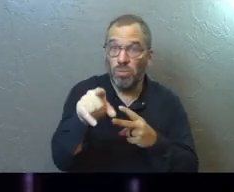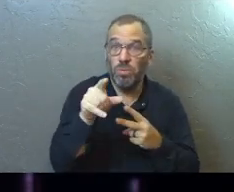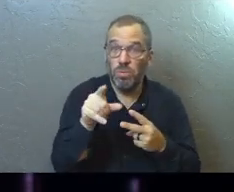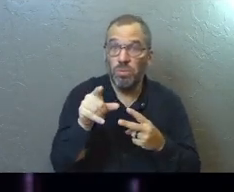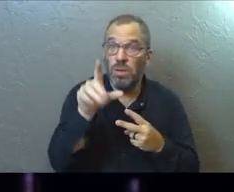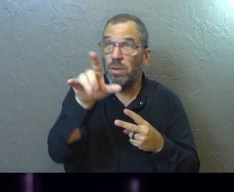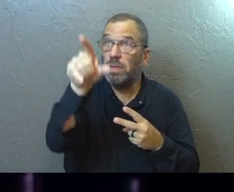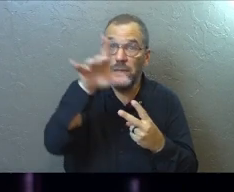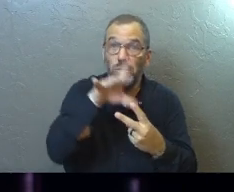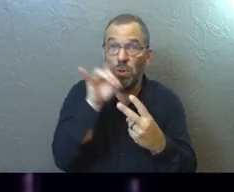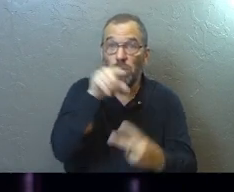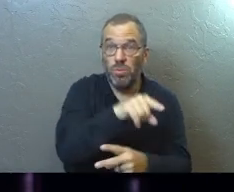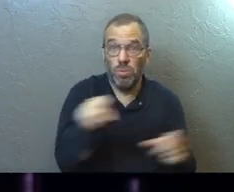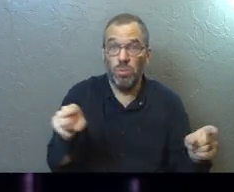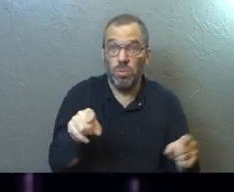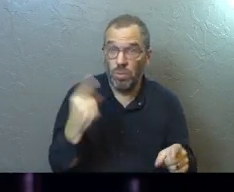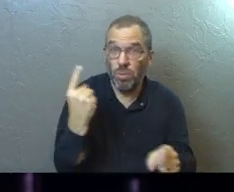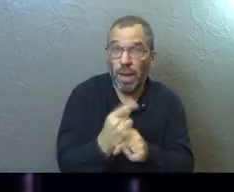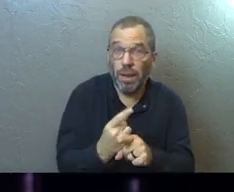You're all chosen.